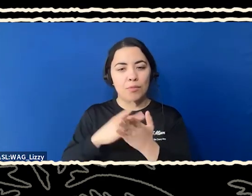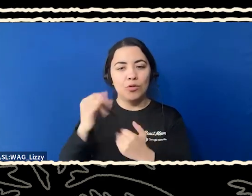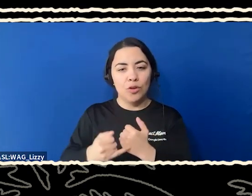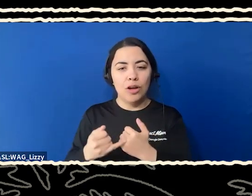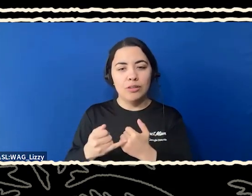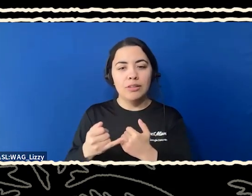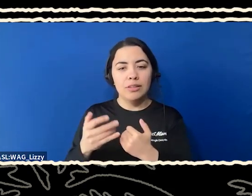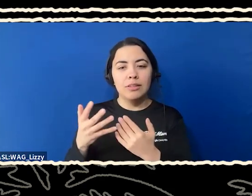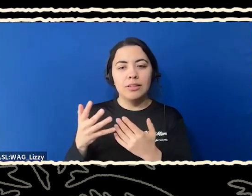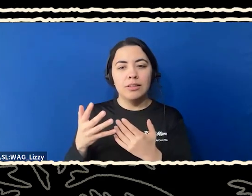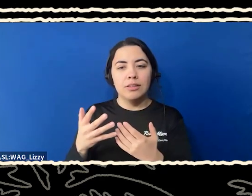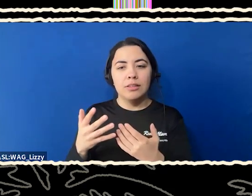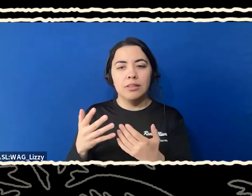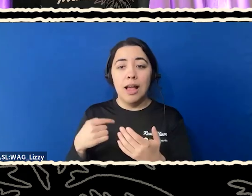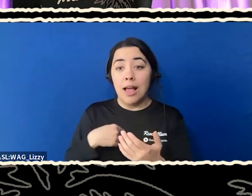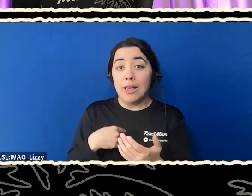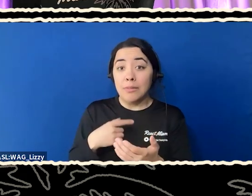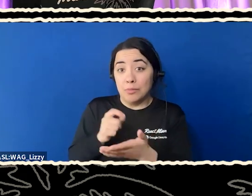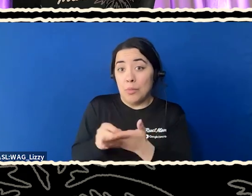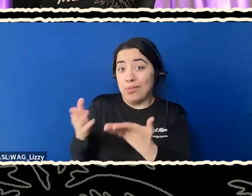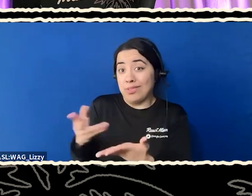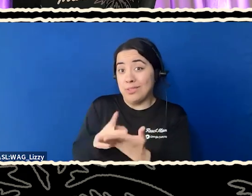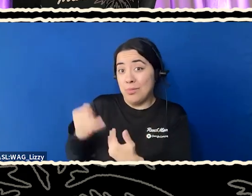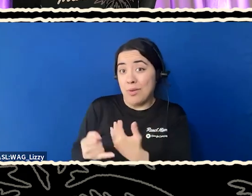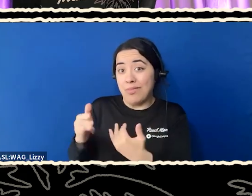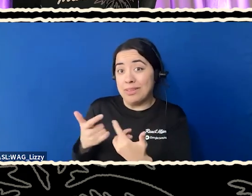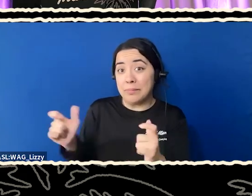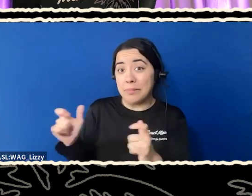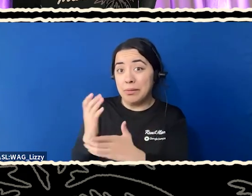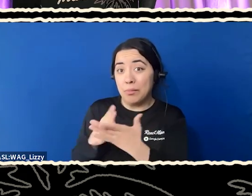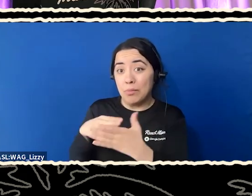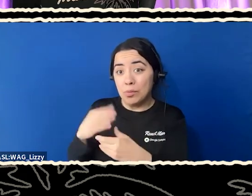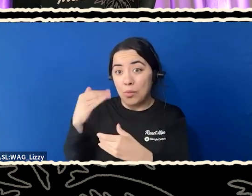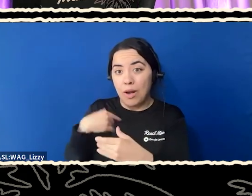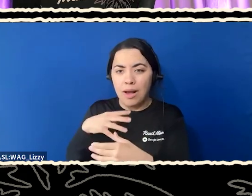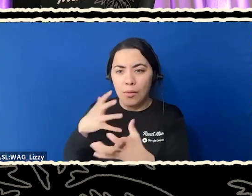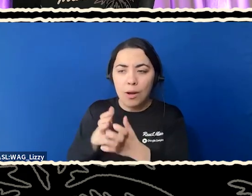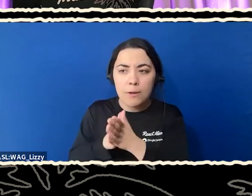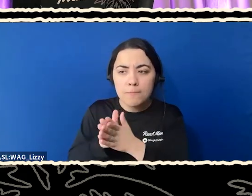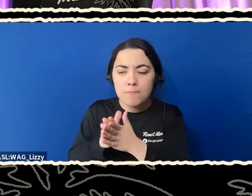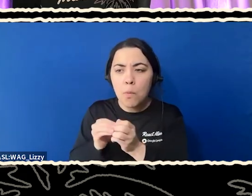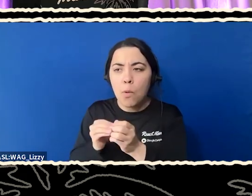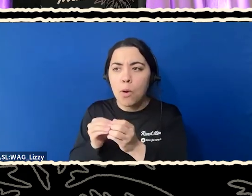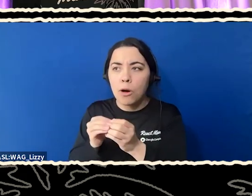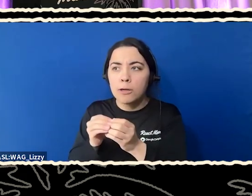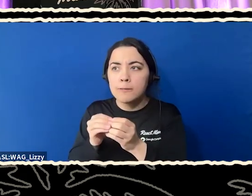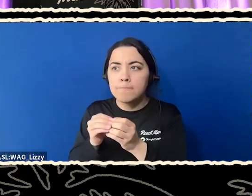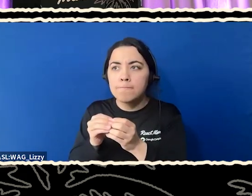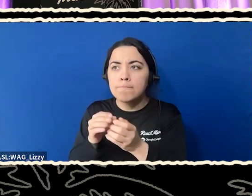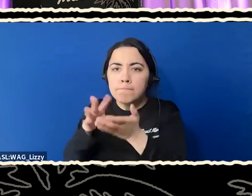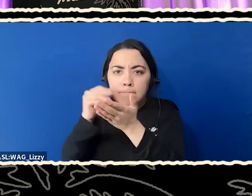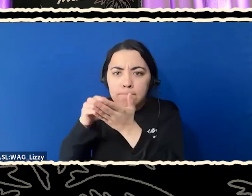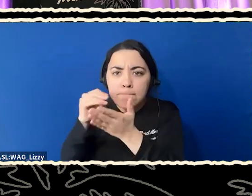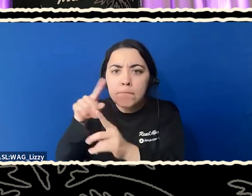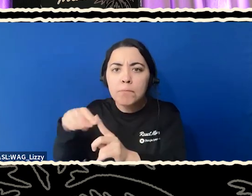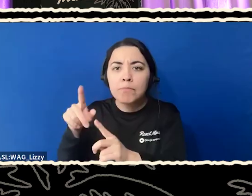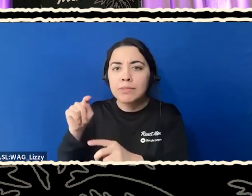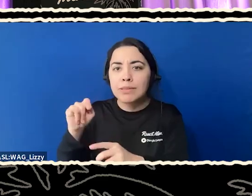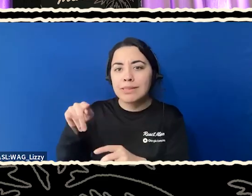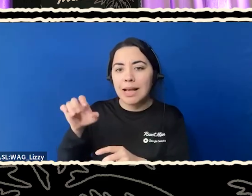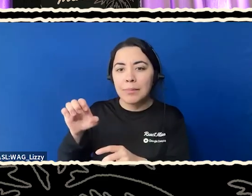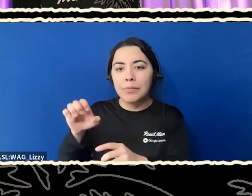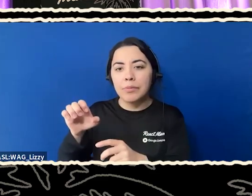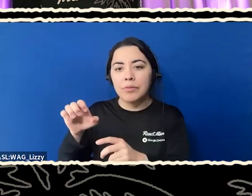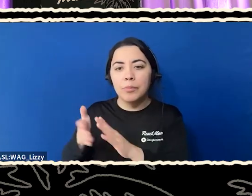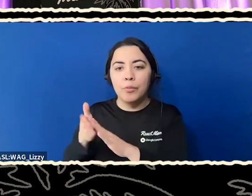Yeah. But I'm the author of that project. It's a big portion of what brought me to get more involved and interested in TypeScript type performance, of all things. So if you're interested to know